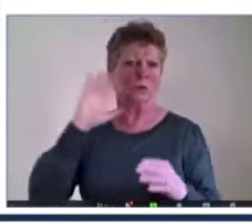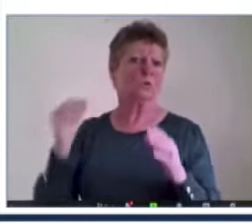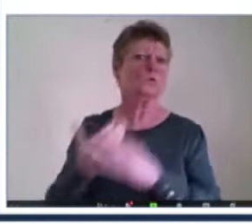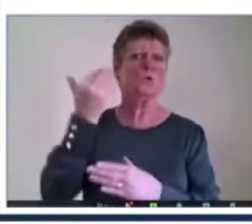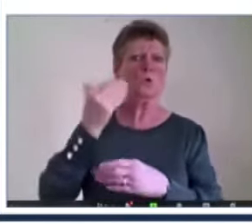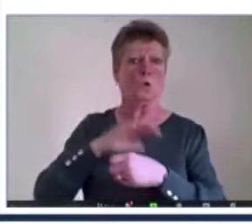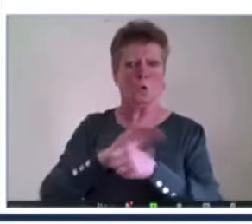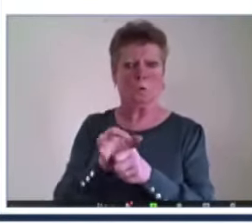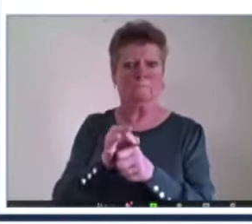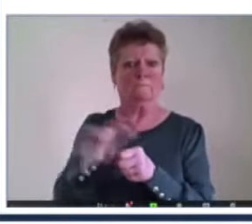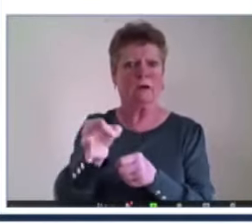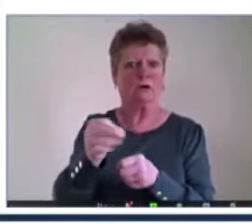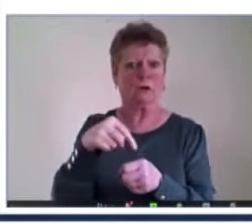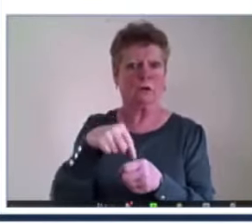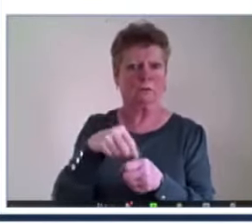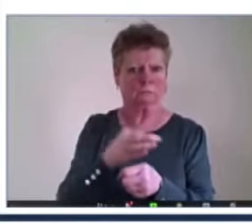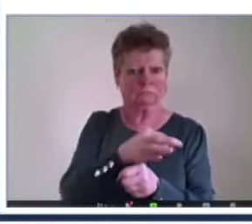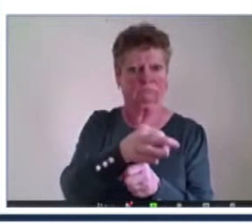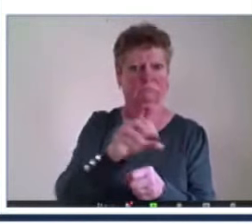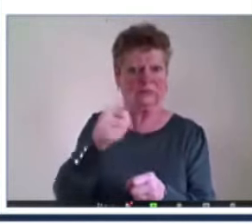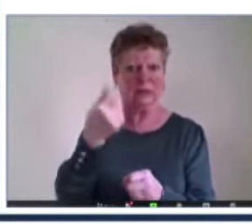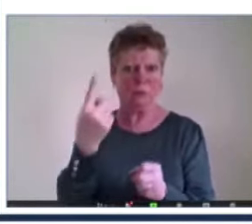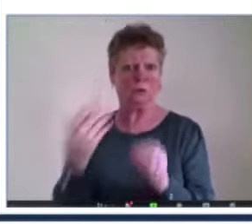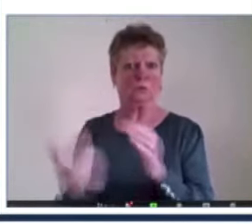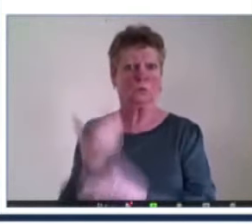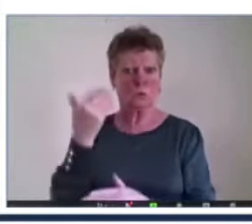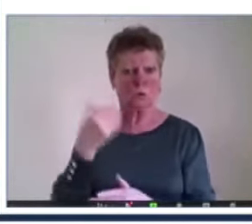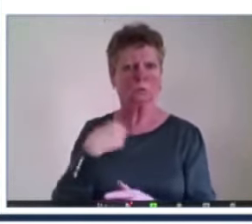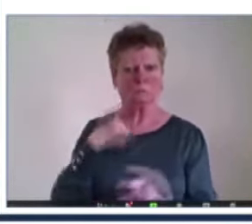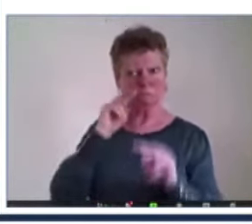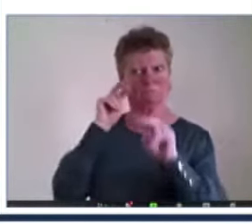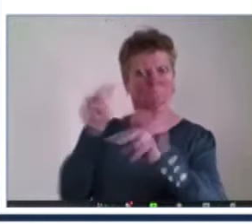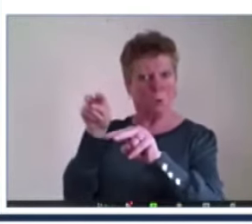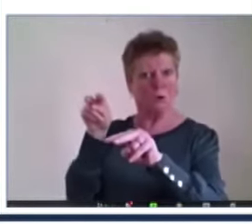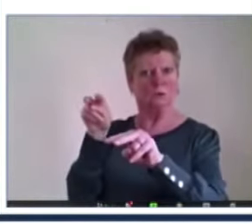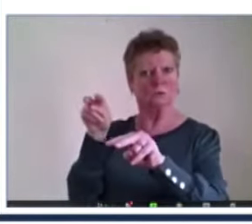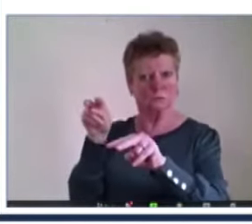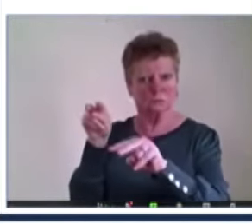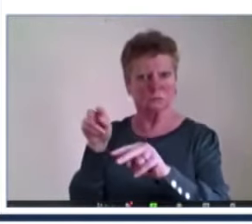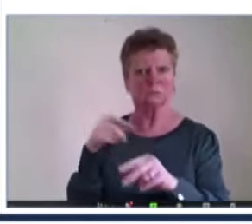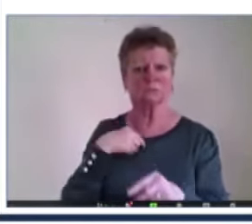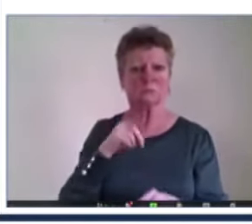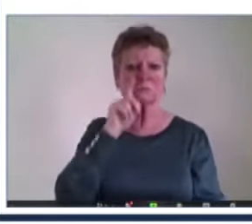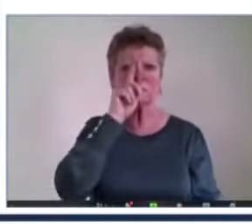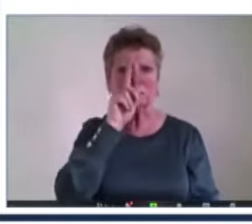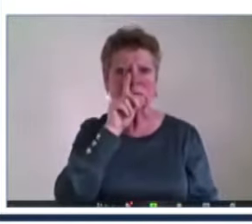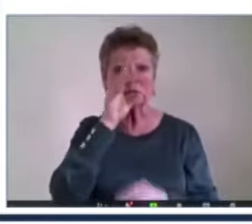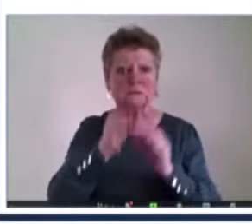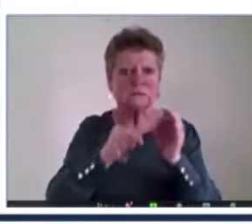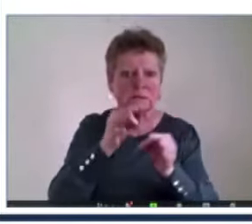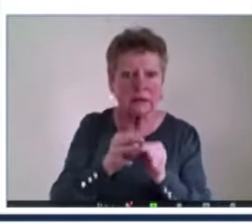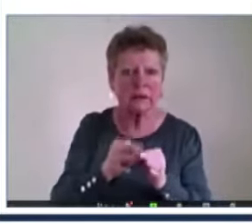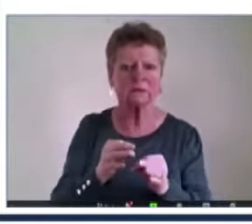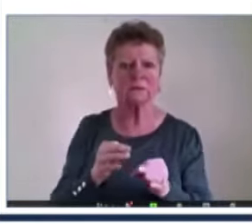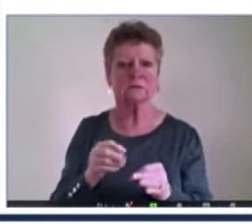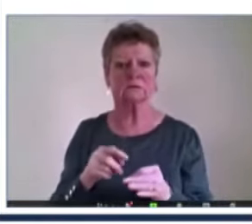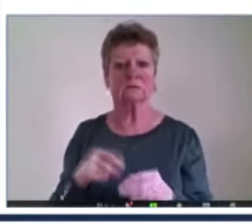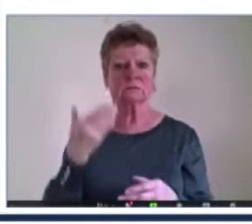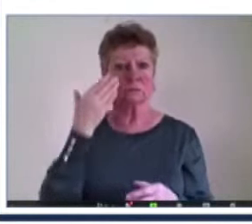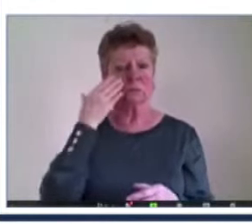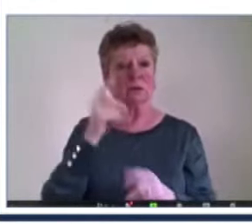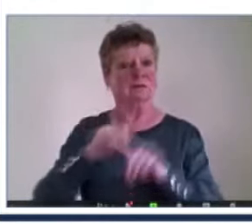And yes, we continue to monitor and do testing both locally to look at the variants